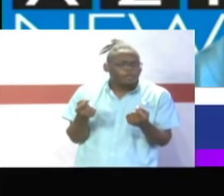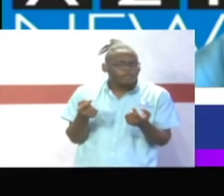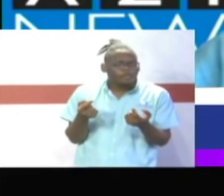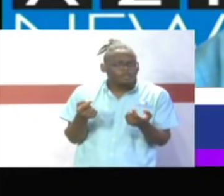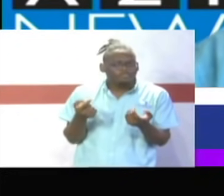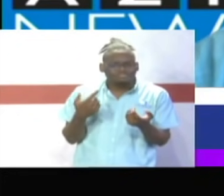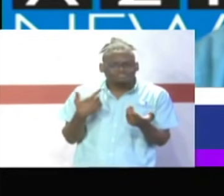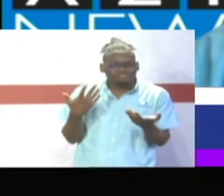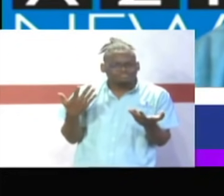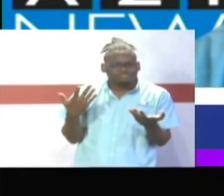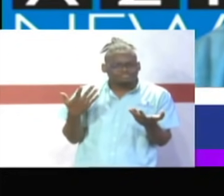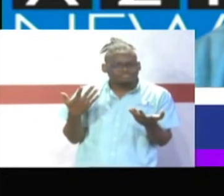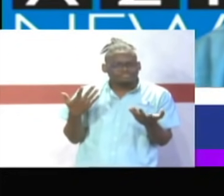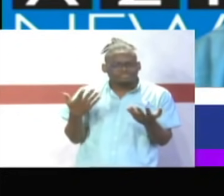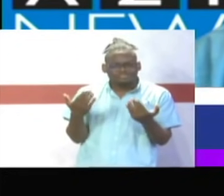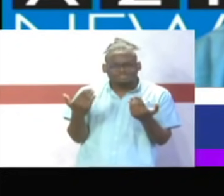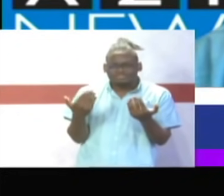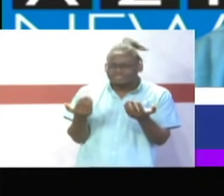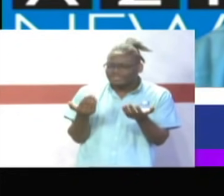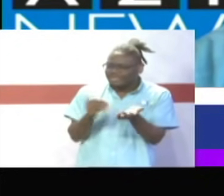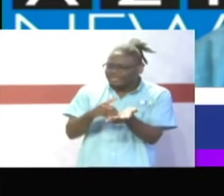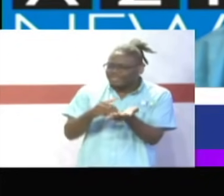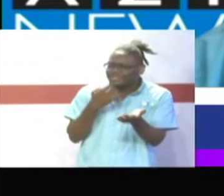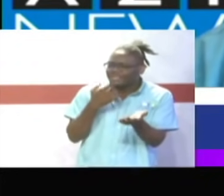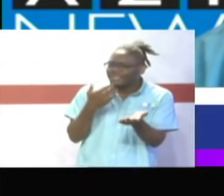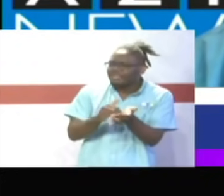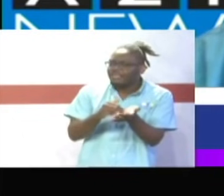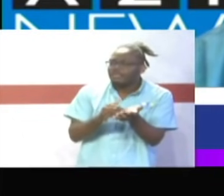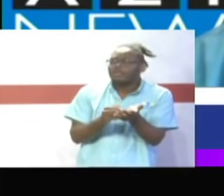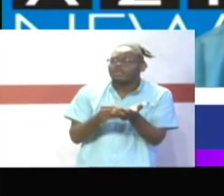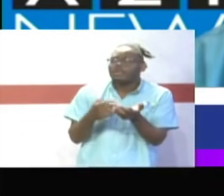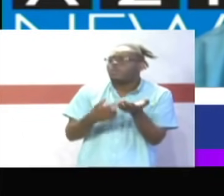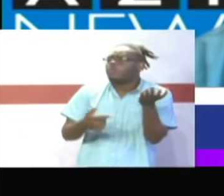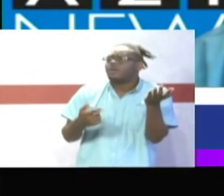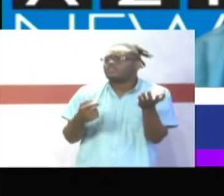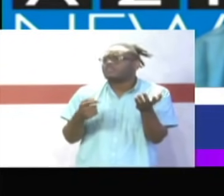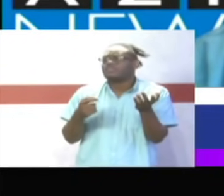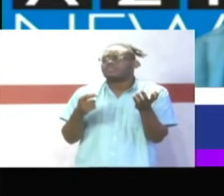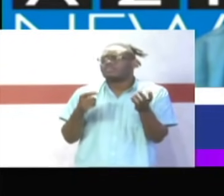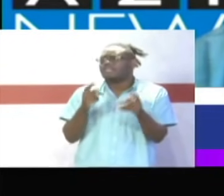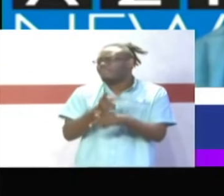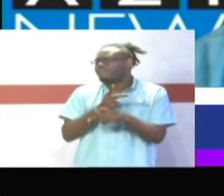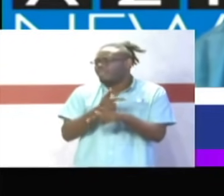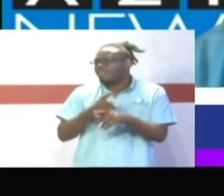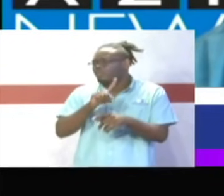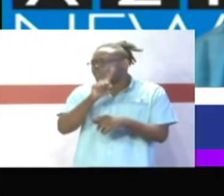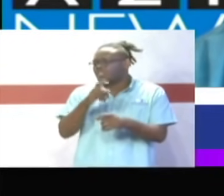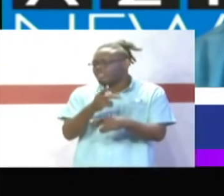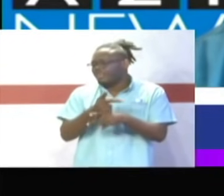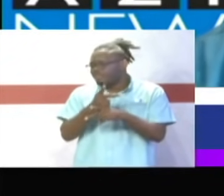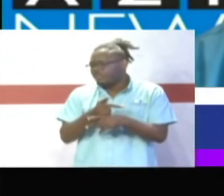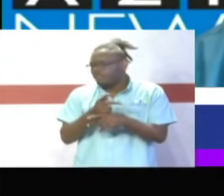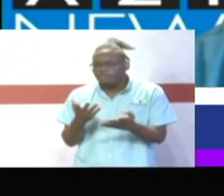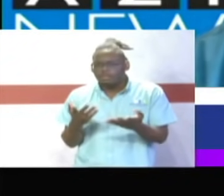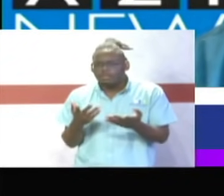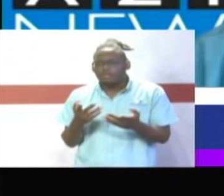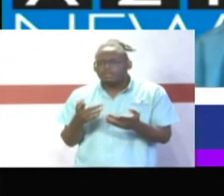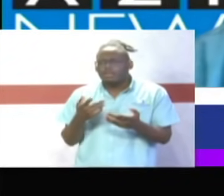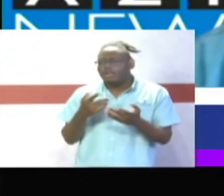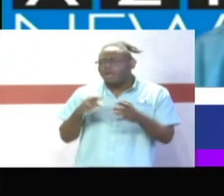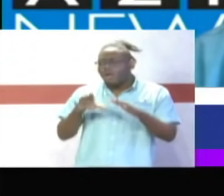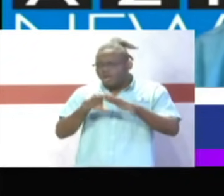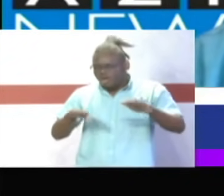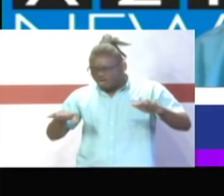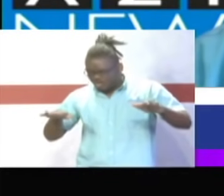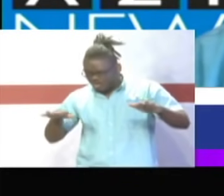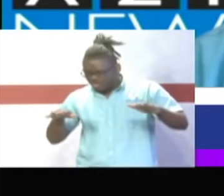your question about healthcare workers and primary dose? The CMO will take your question on 5 years and over. Yeah, what is the question? Are we going to